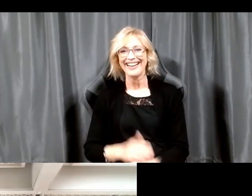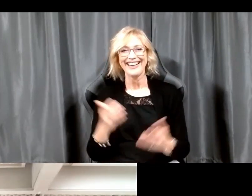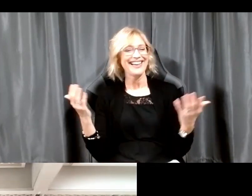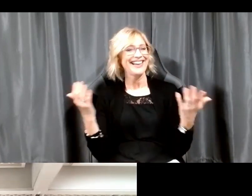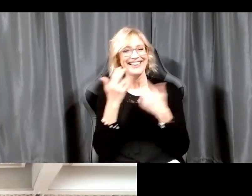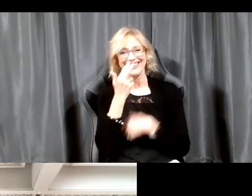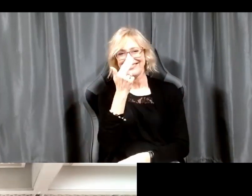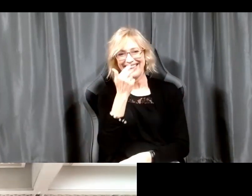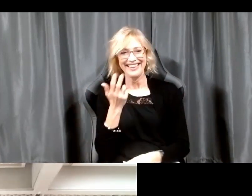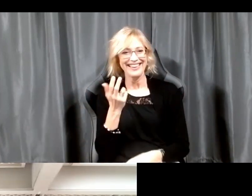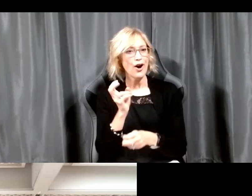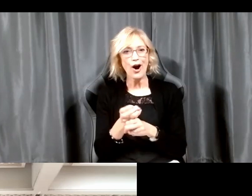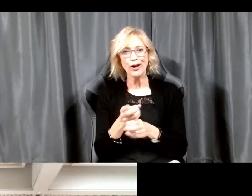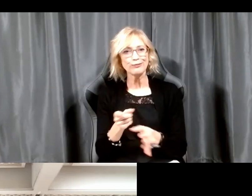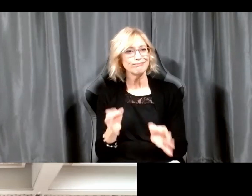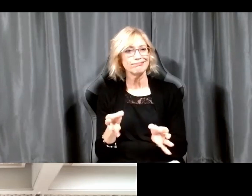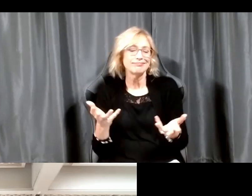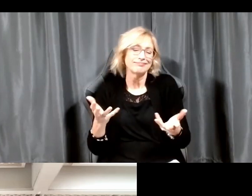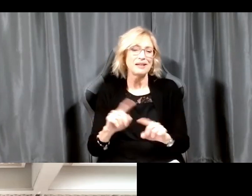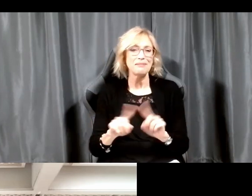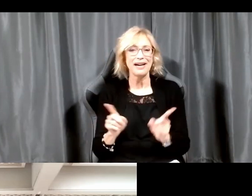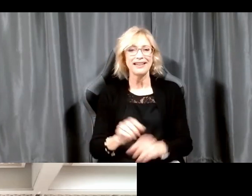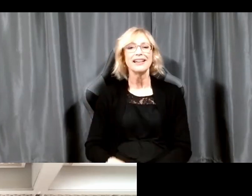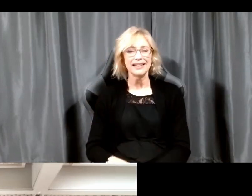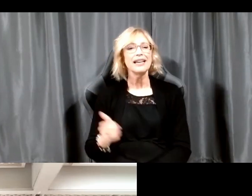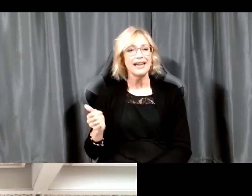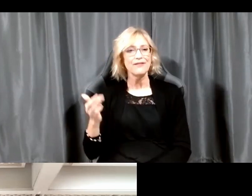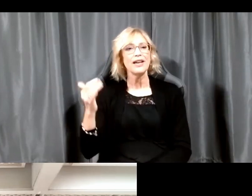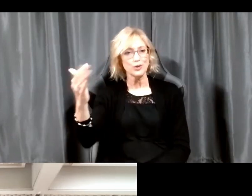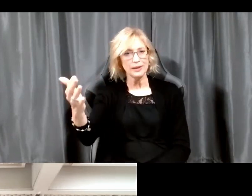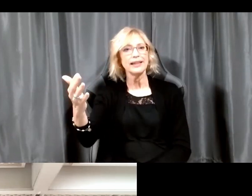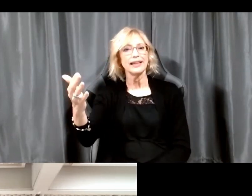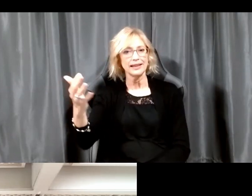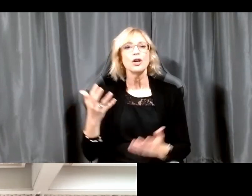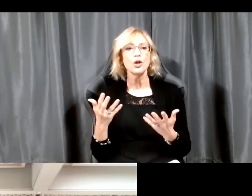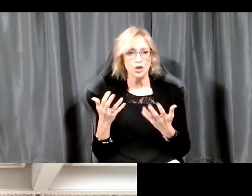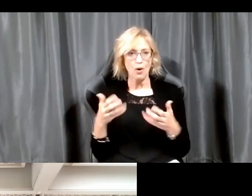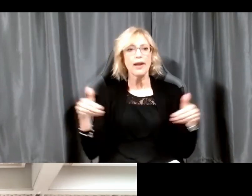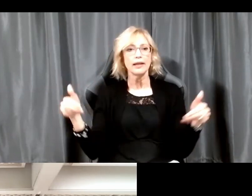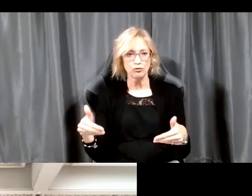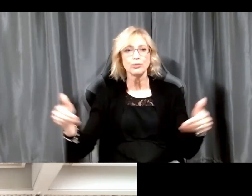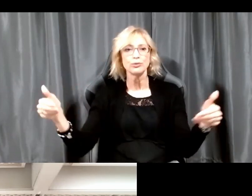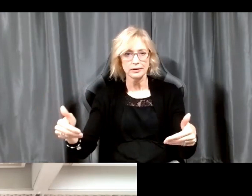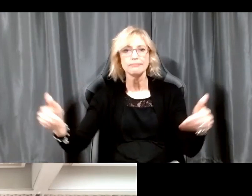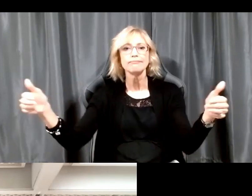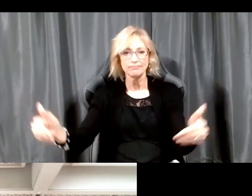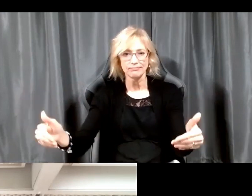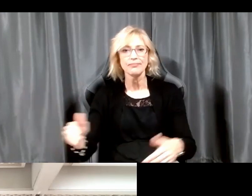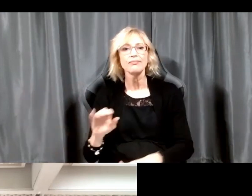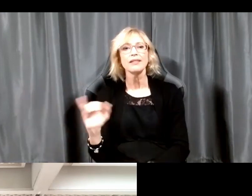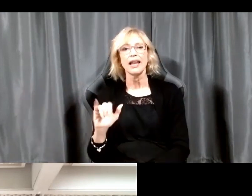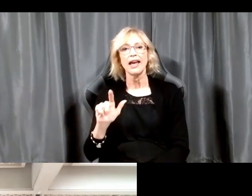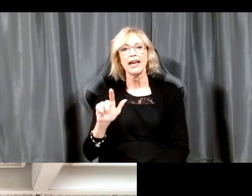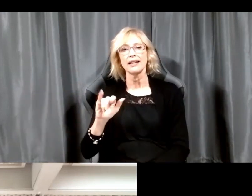like, it's hard to determine. But eventually, like I said, you just want to keep introducing it. Like Lizelle was